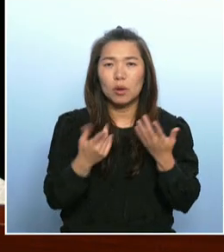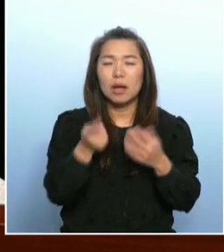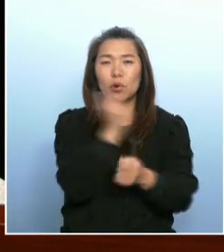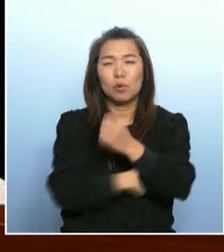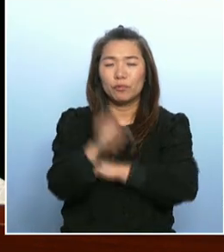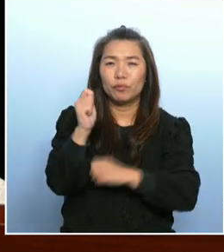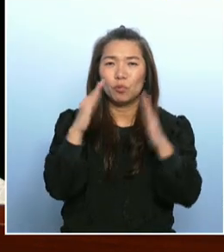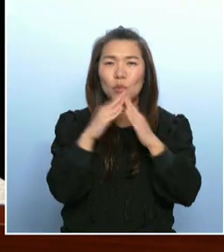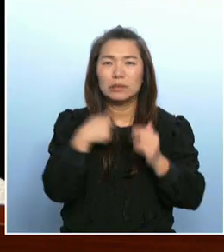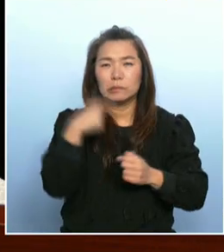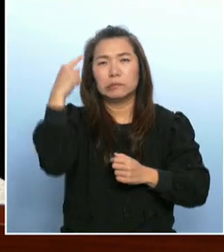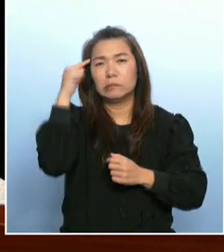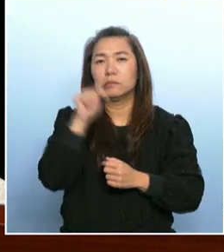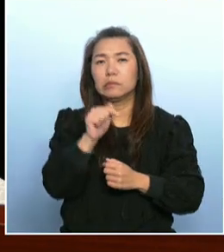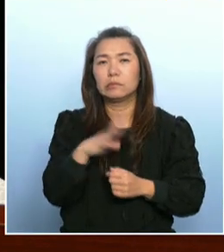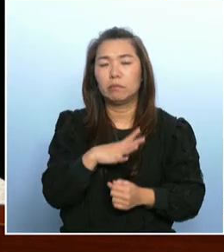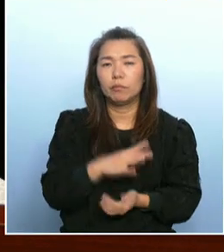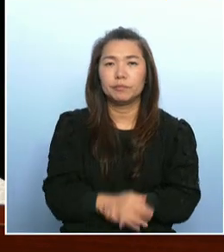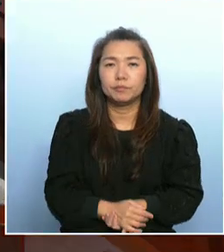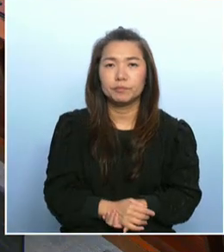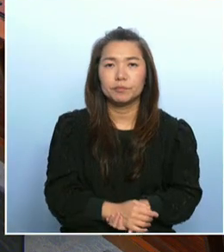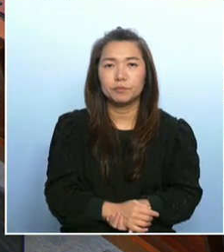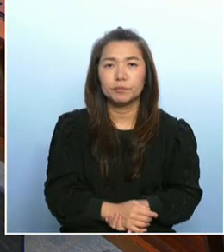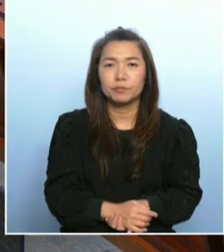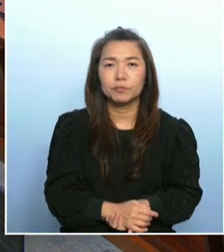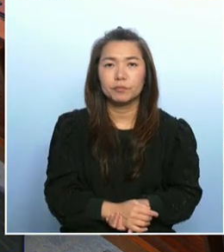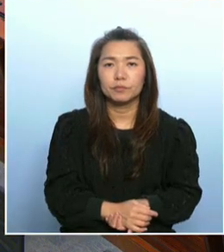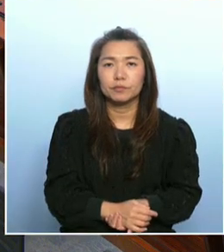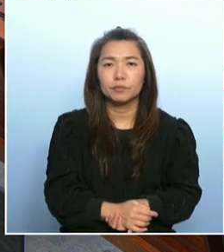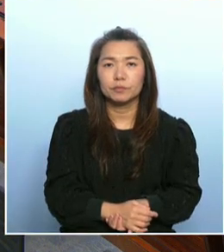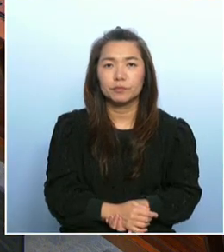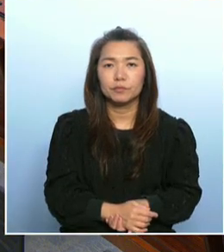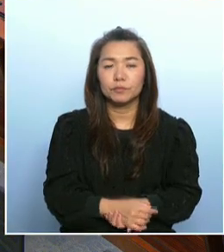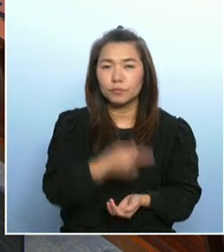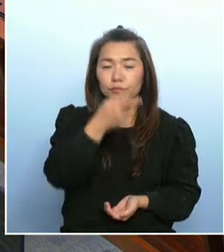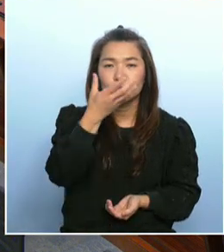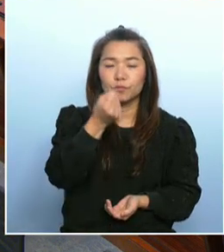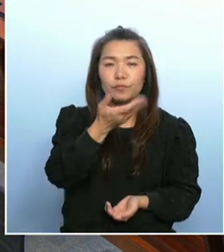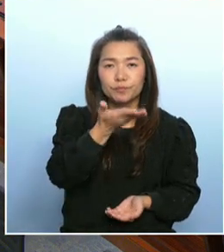think that the administration should look into how they can help this group of people out.